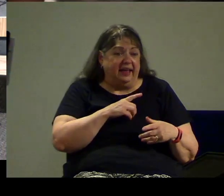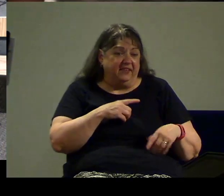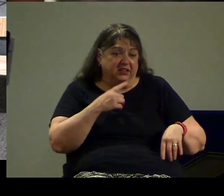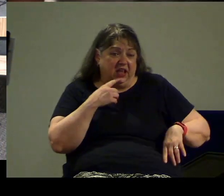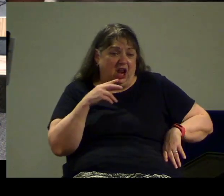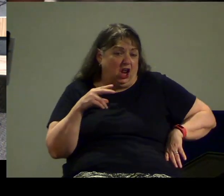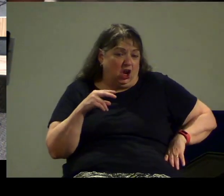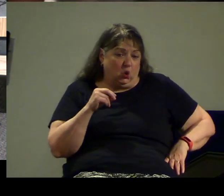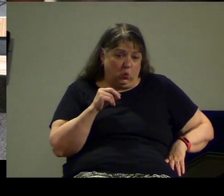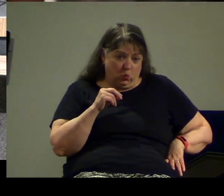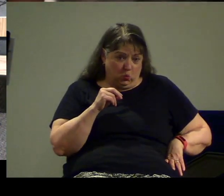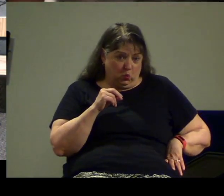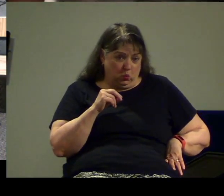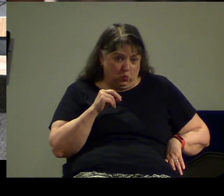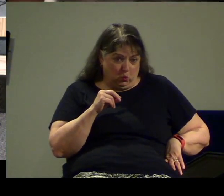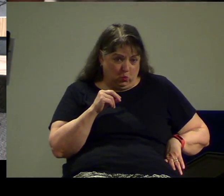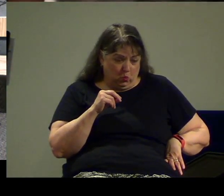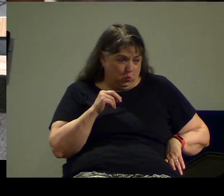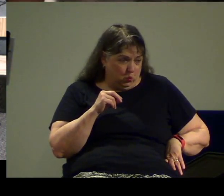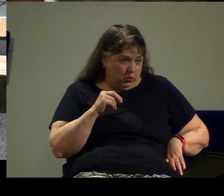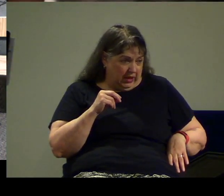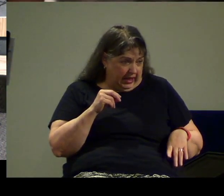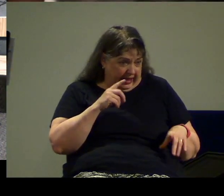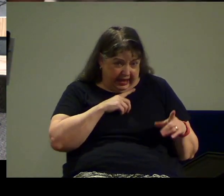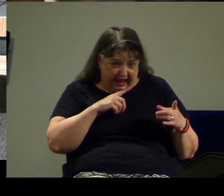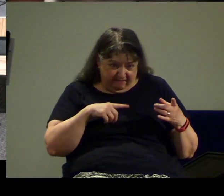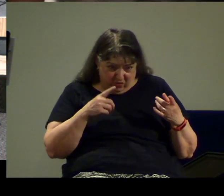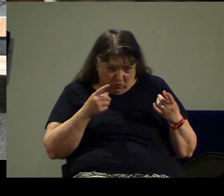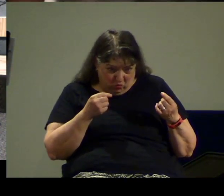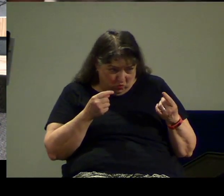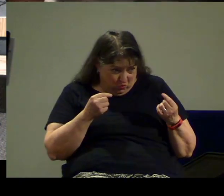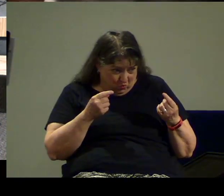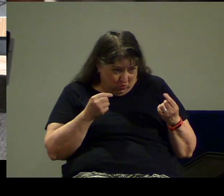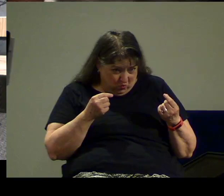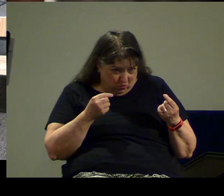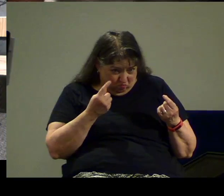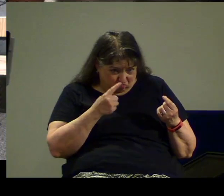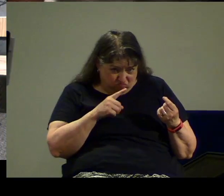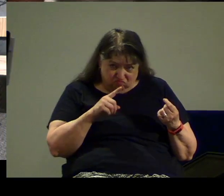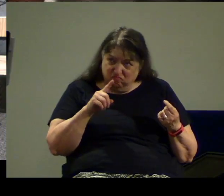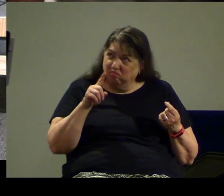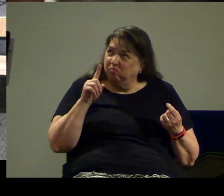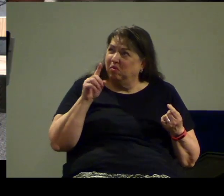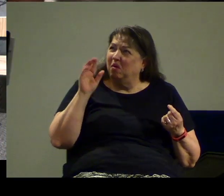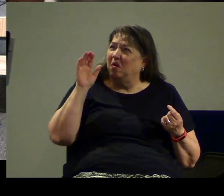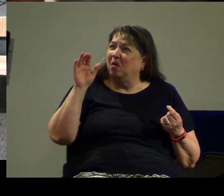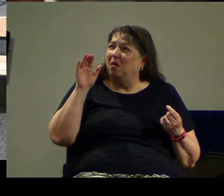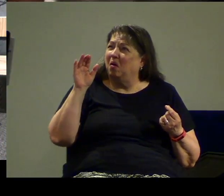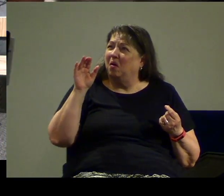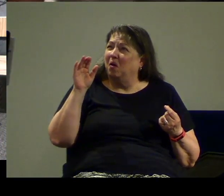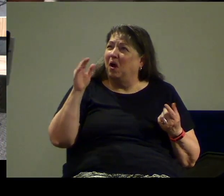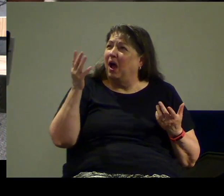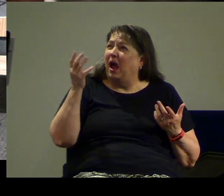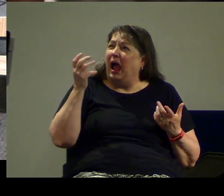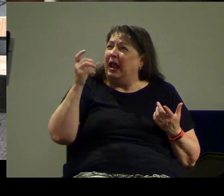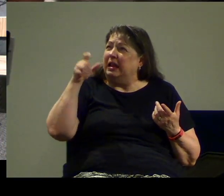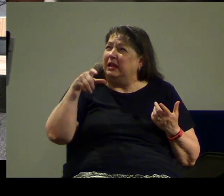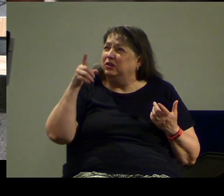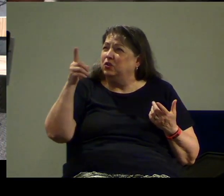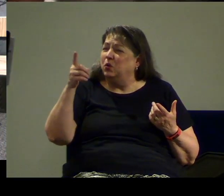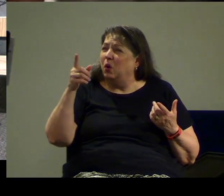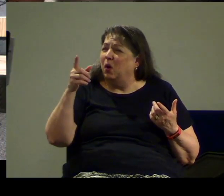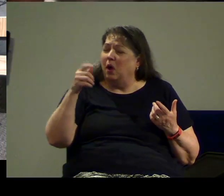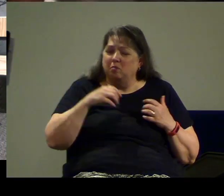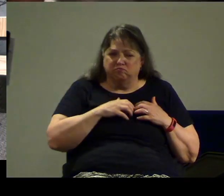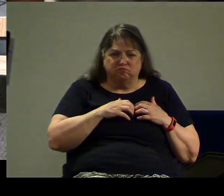He inquired of the Lord. And the Bible said he hazaked himself. He encouraged